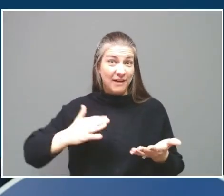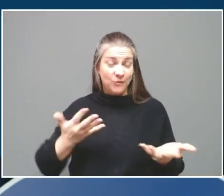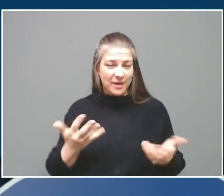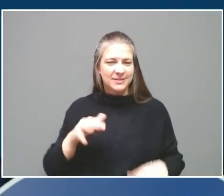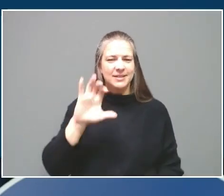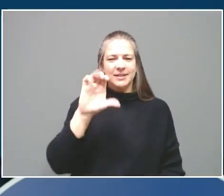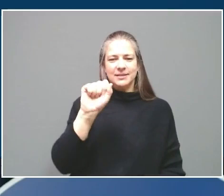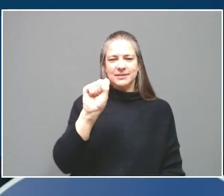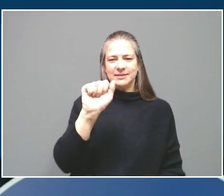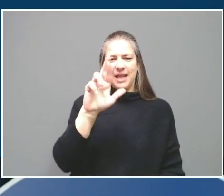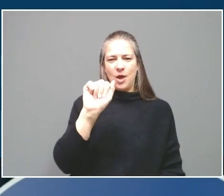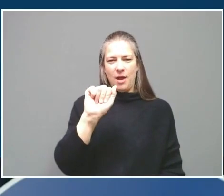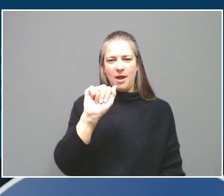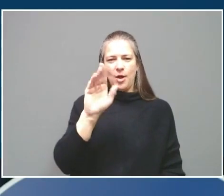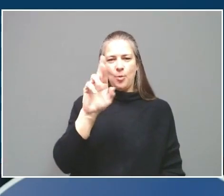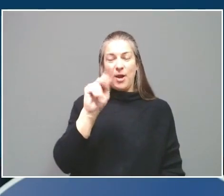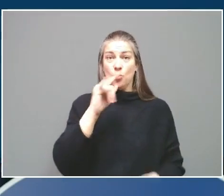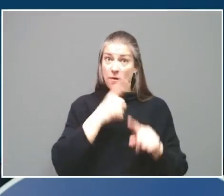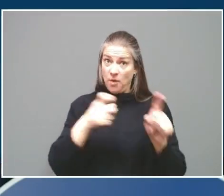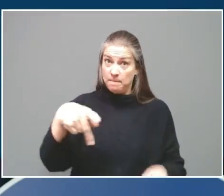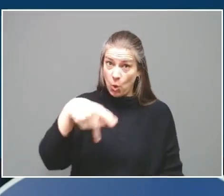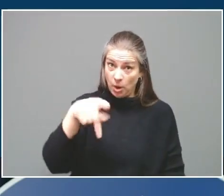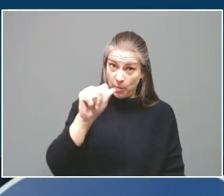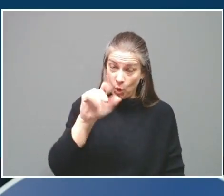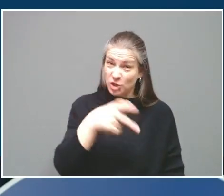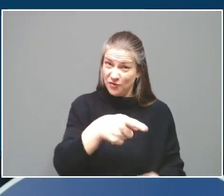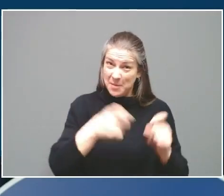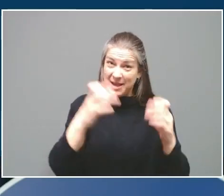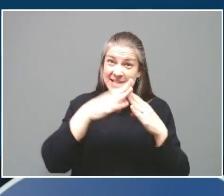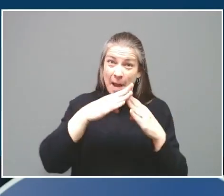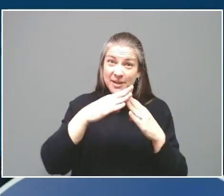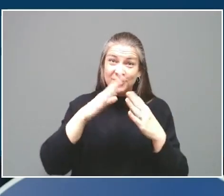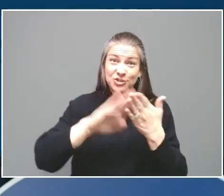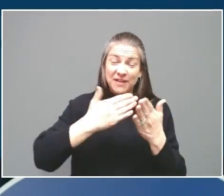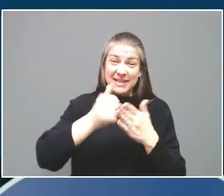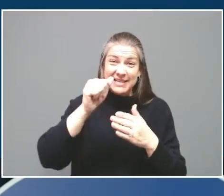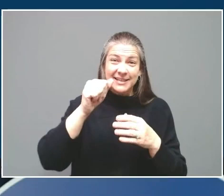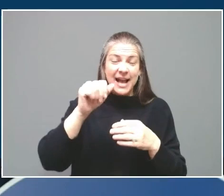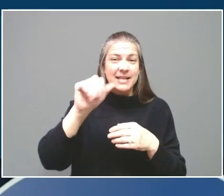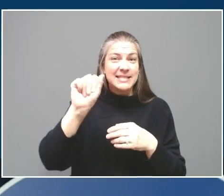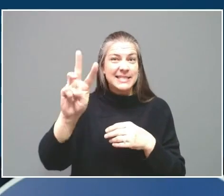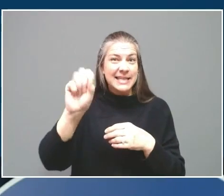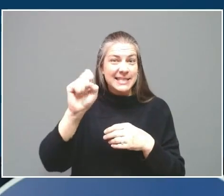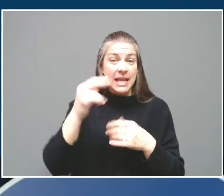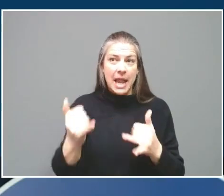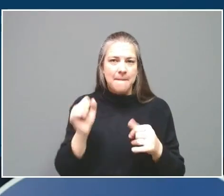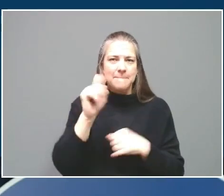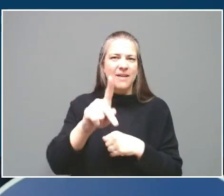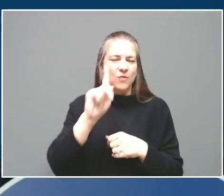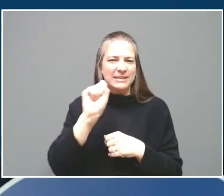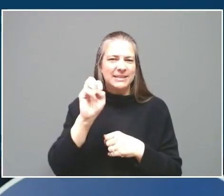Paducah. You may remember Chef Bradley from Top Chef Season 16. Now she's returning for Season 20, which will be in